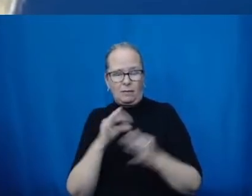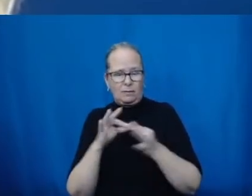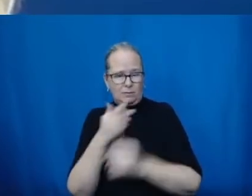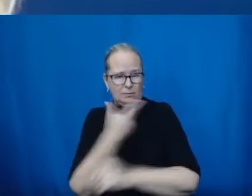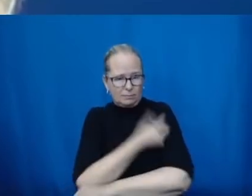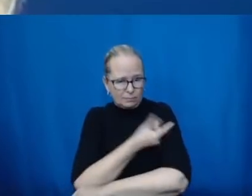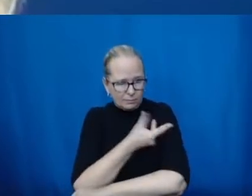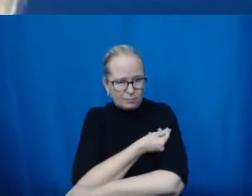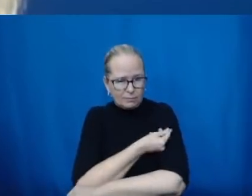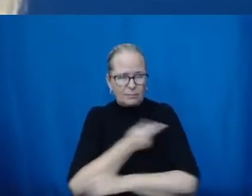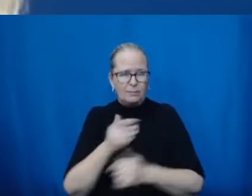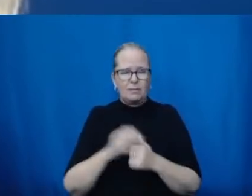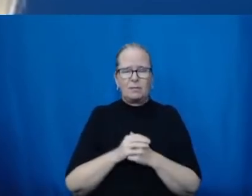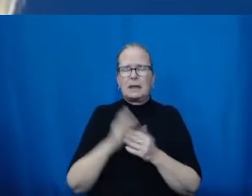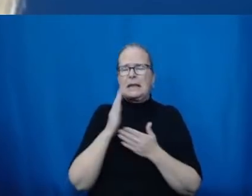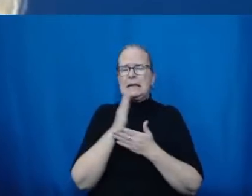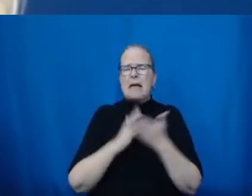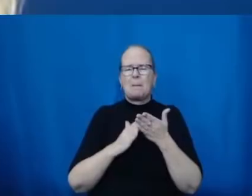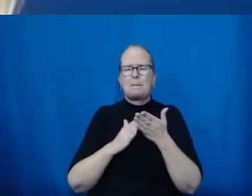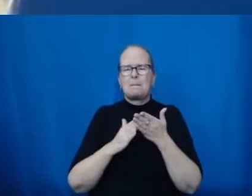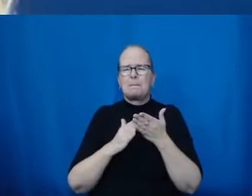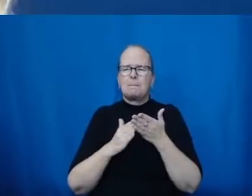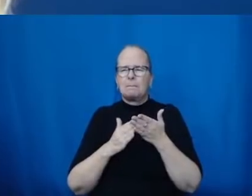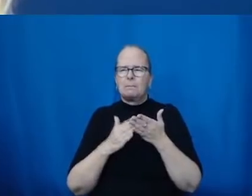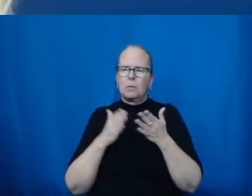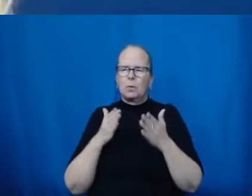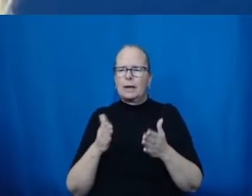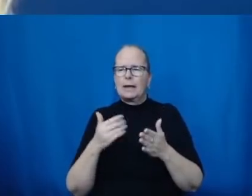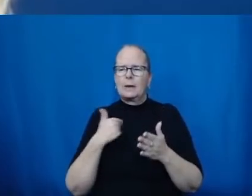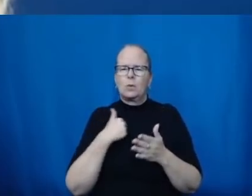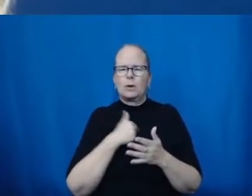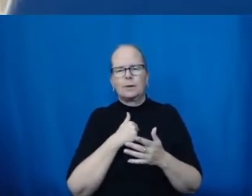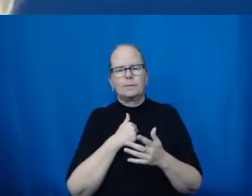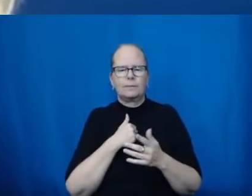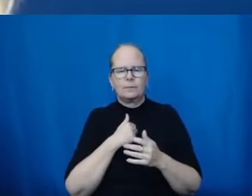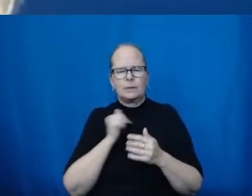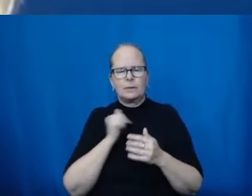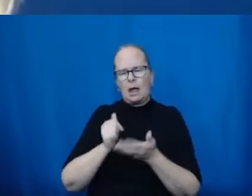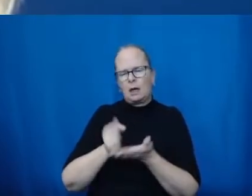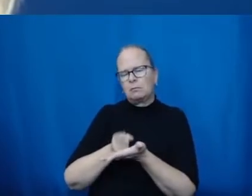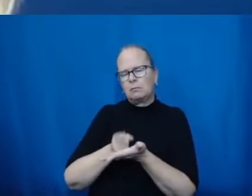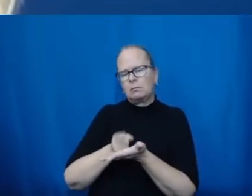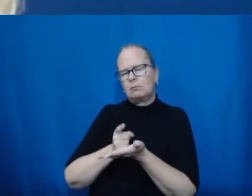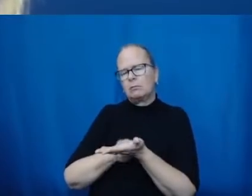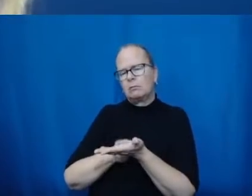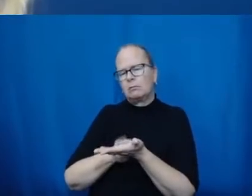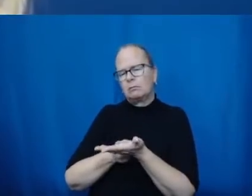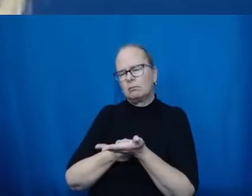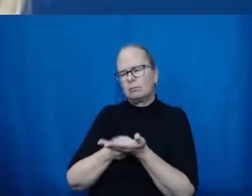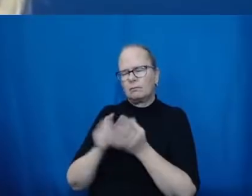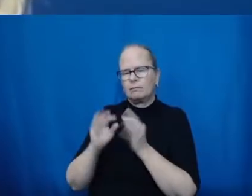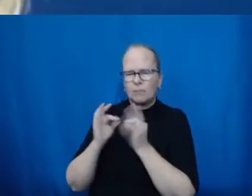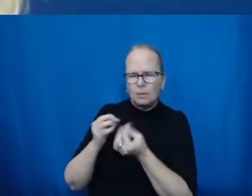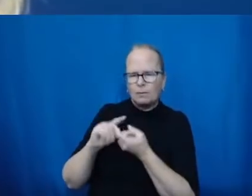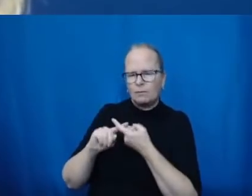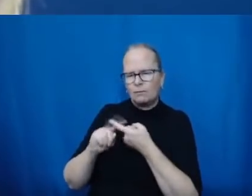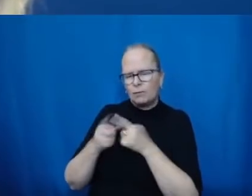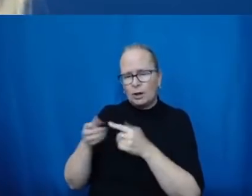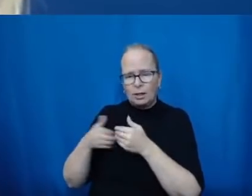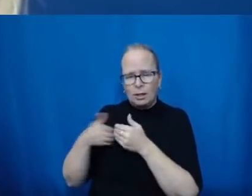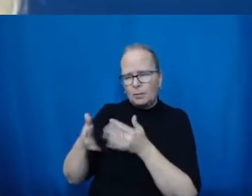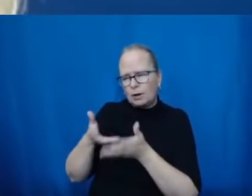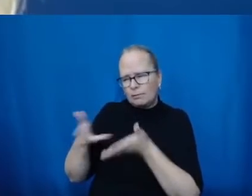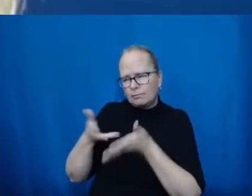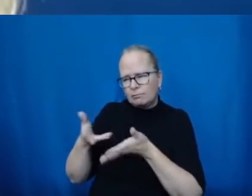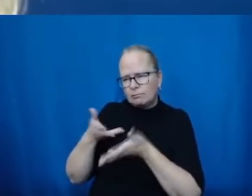talk to those that we love, ongoing conversations, and lean into, I think, some really difficult